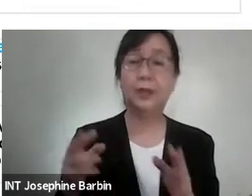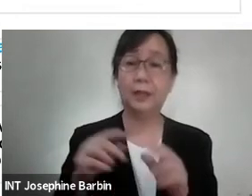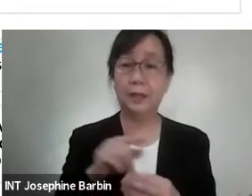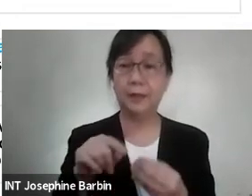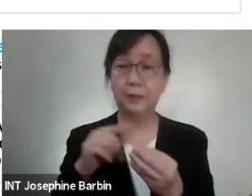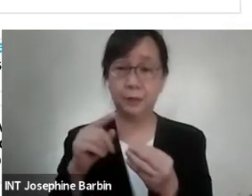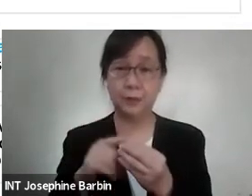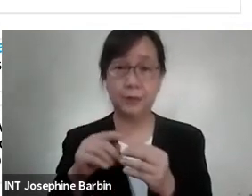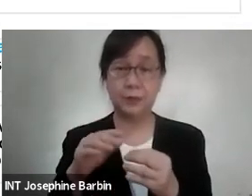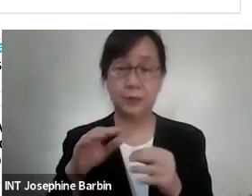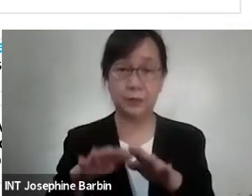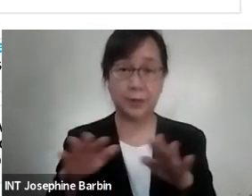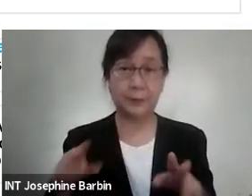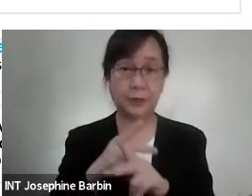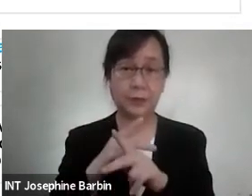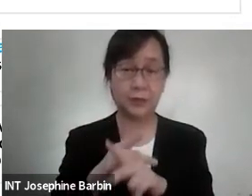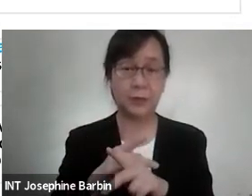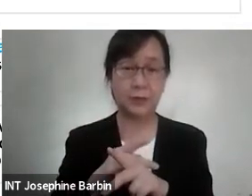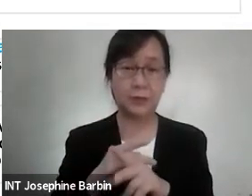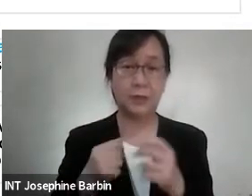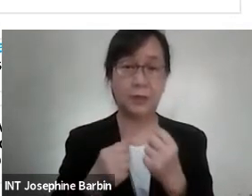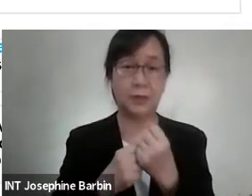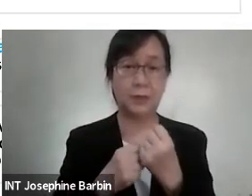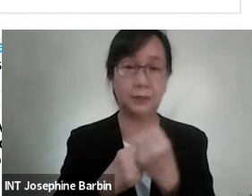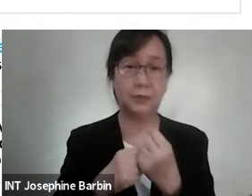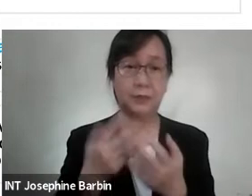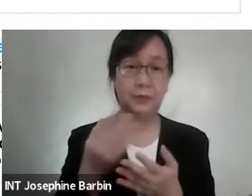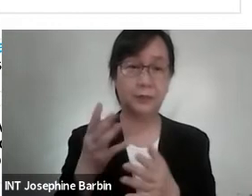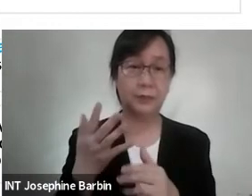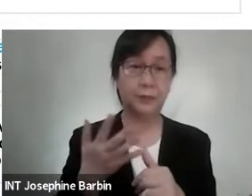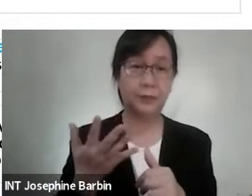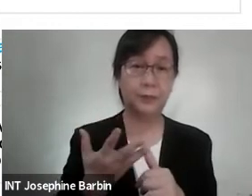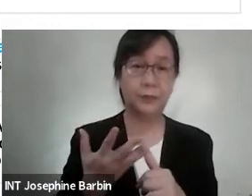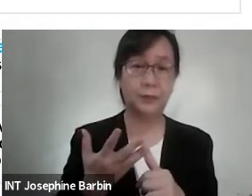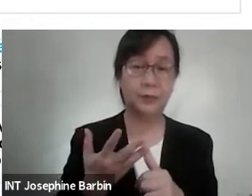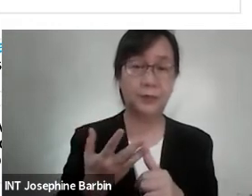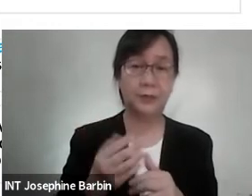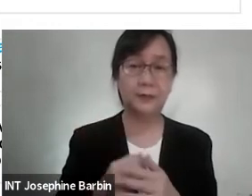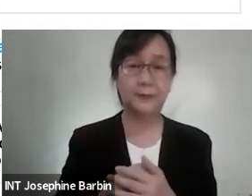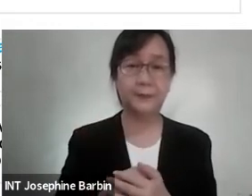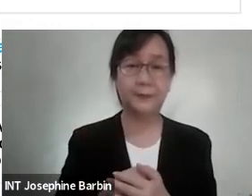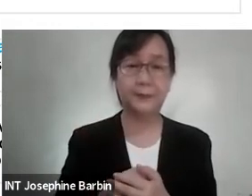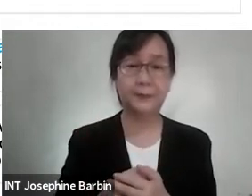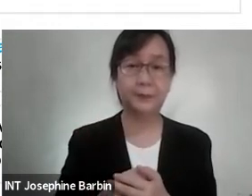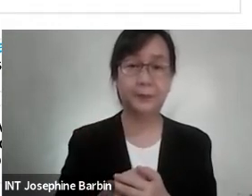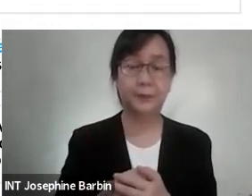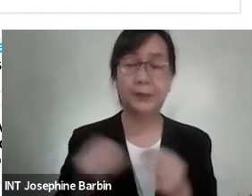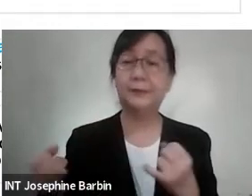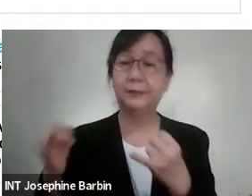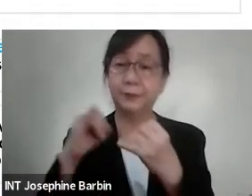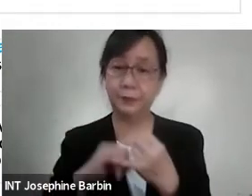know, the child protection and support services. And then the fifth component